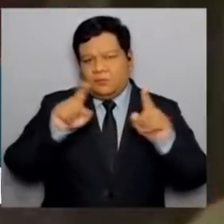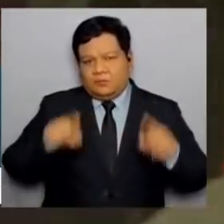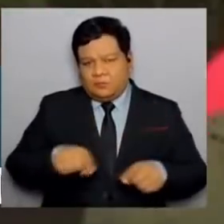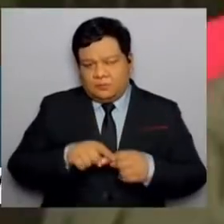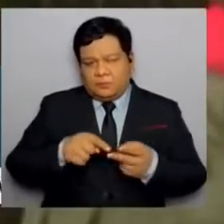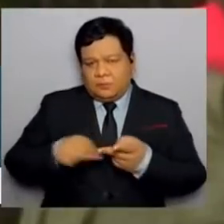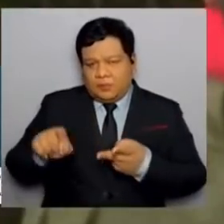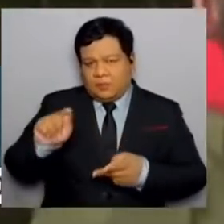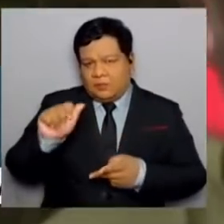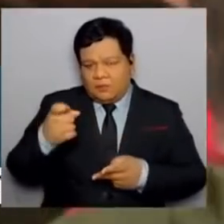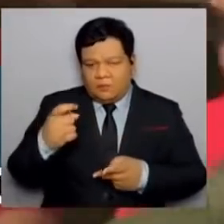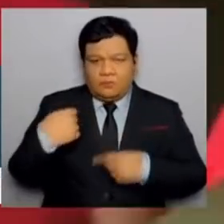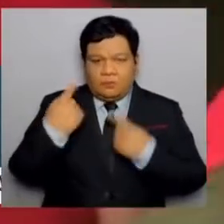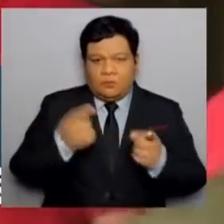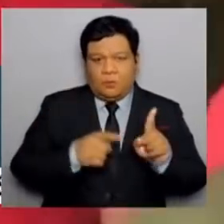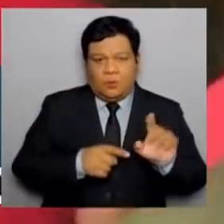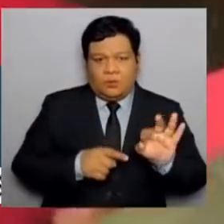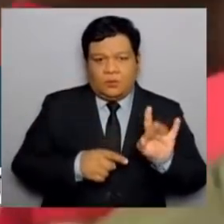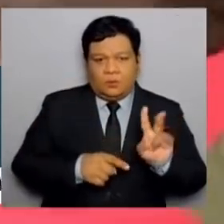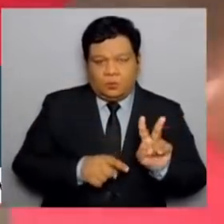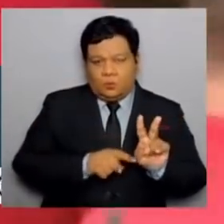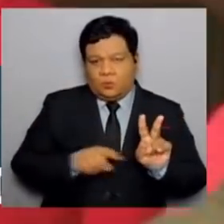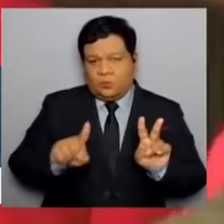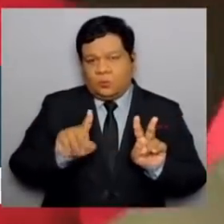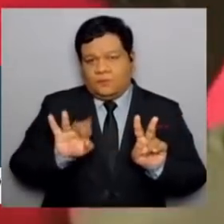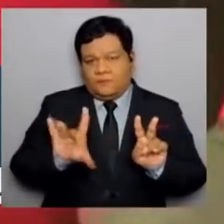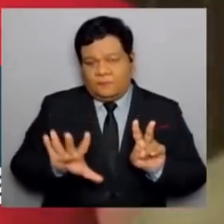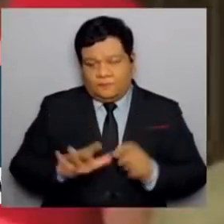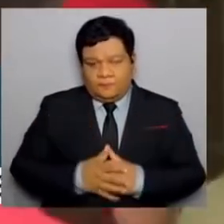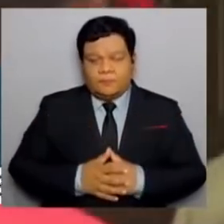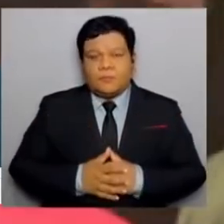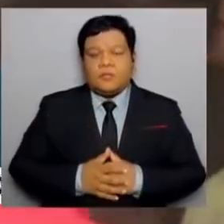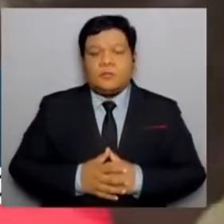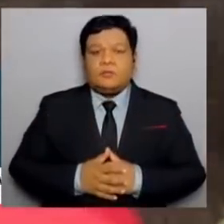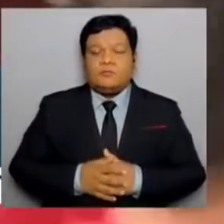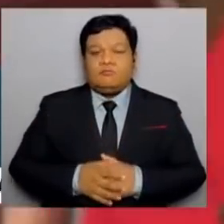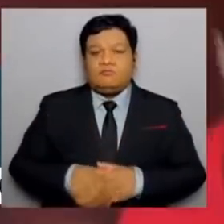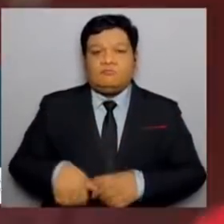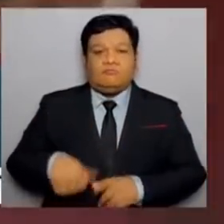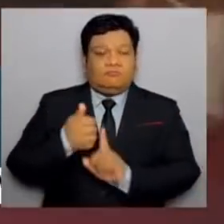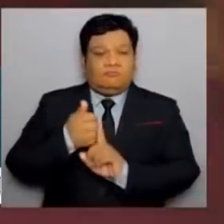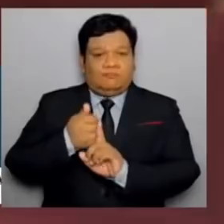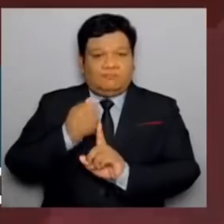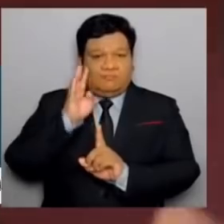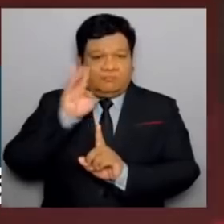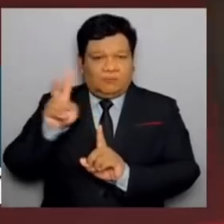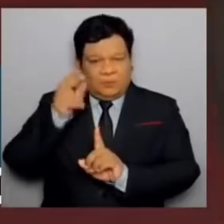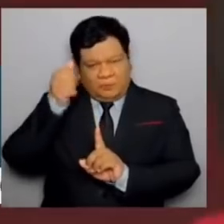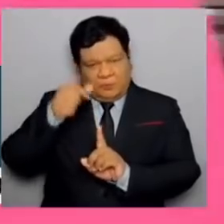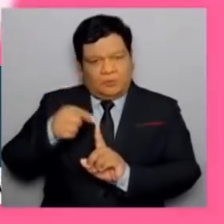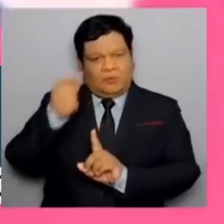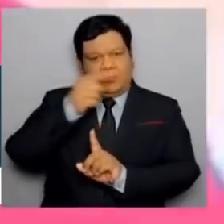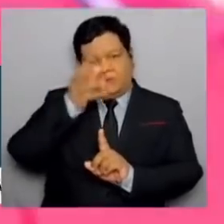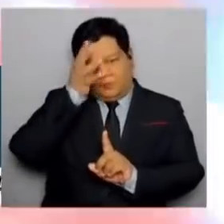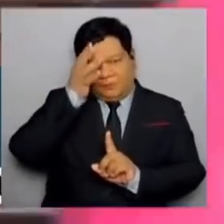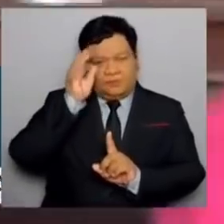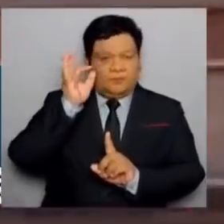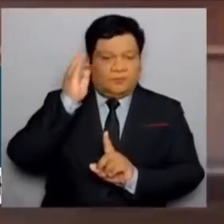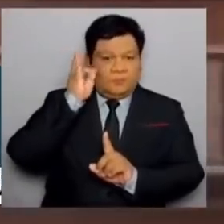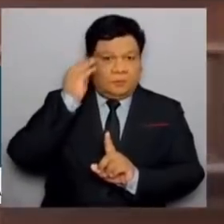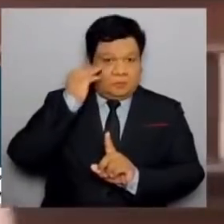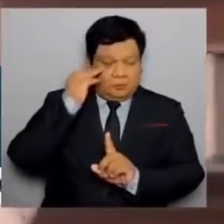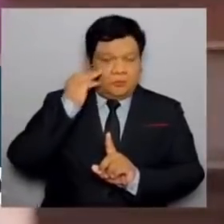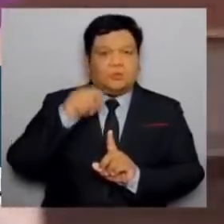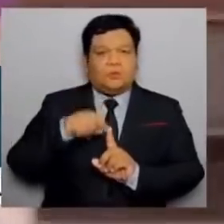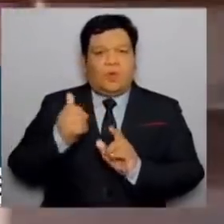from 1982 to 1985. The son and namesake of the late dictator, Ferdinand Marcos Sr., holds a commanding lead in the recent